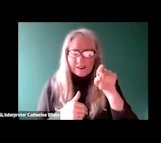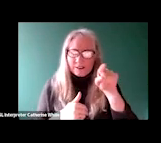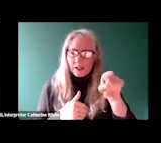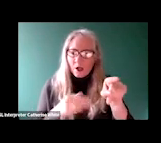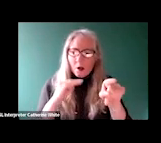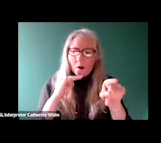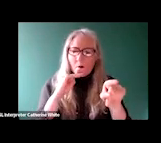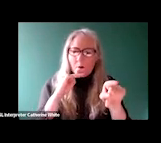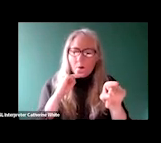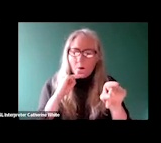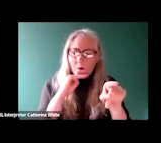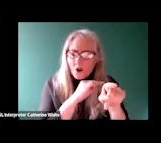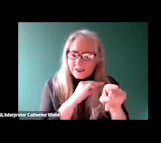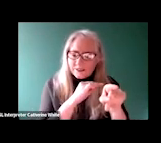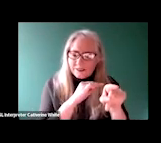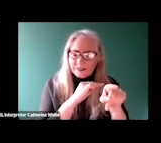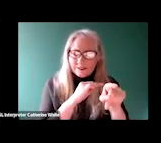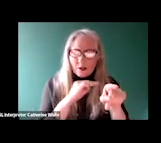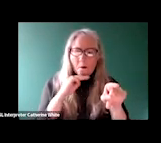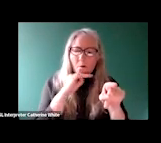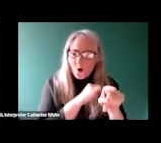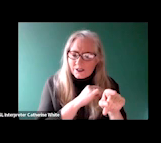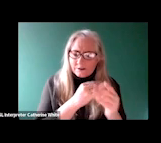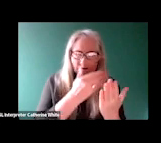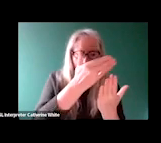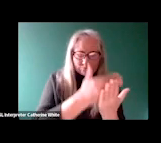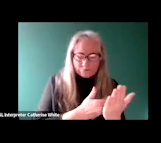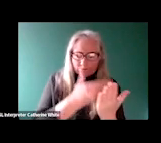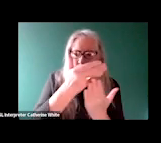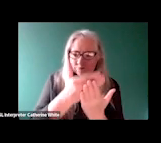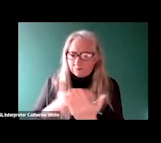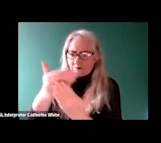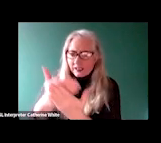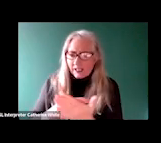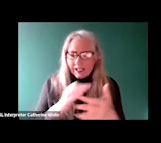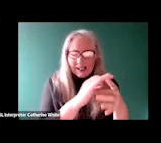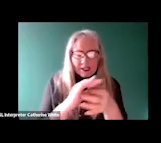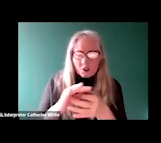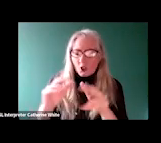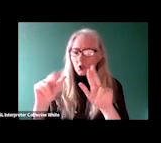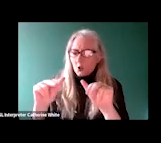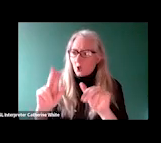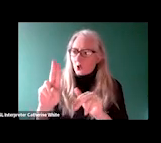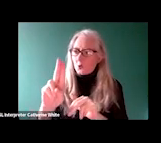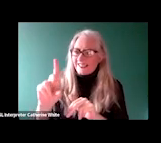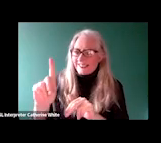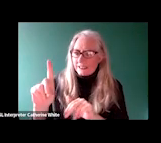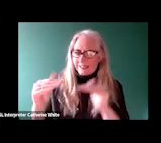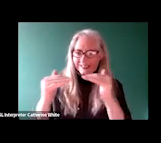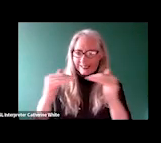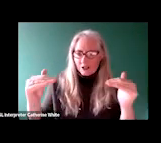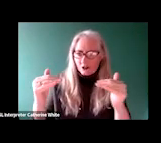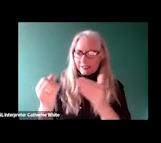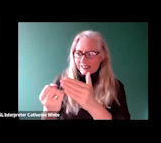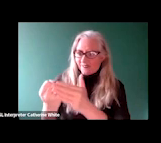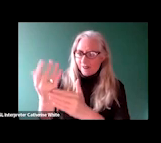important companion piece to the new UD standard that we're developing. But it